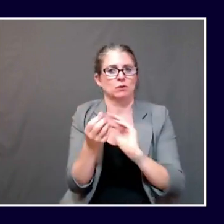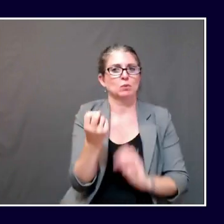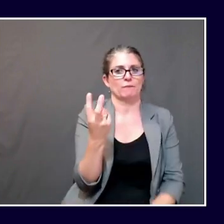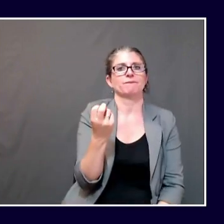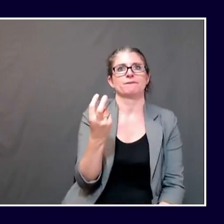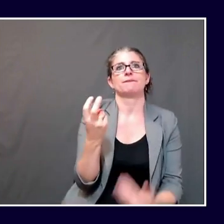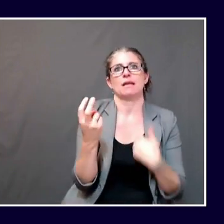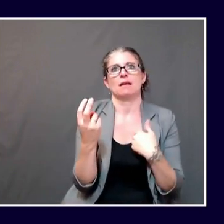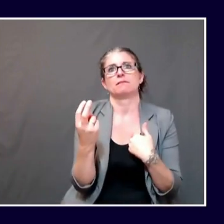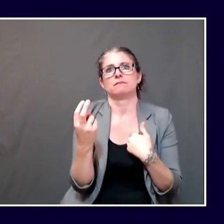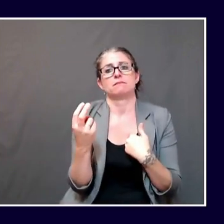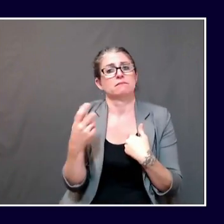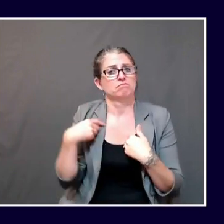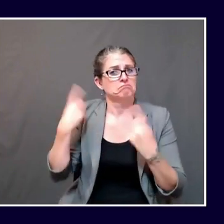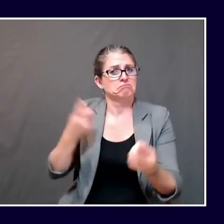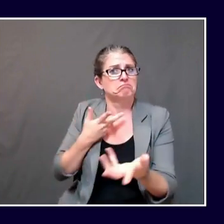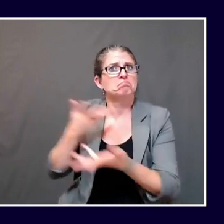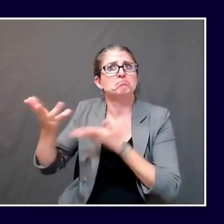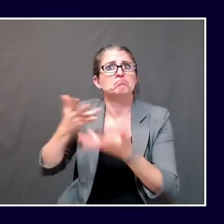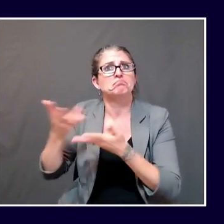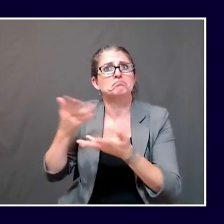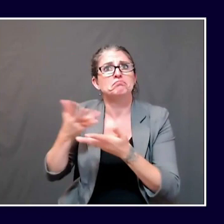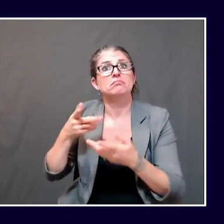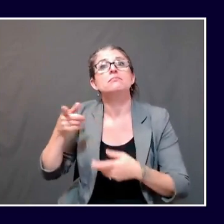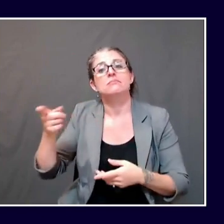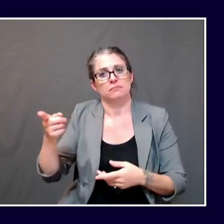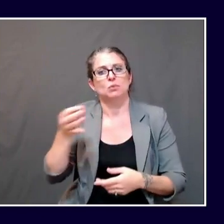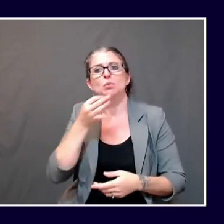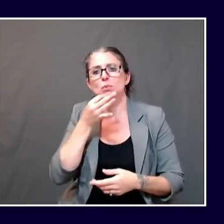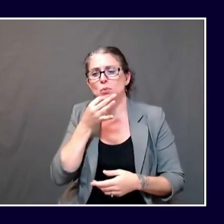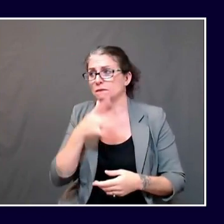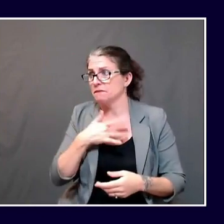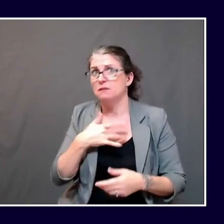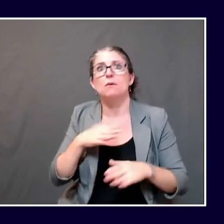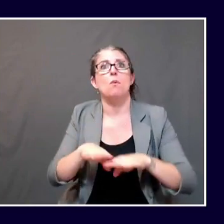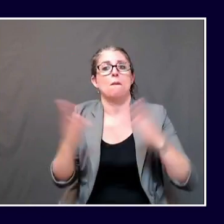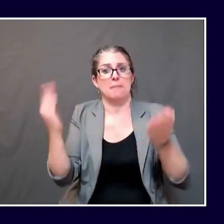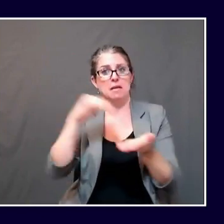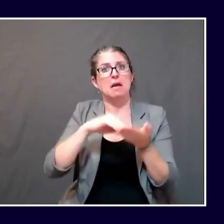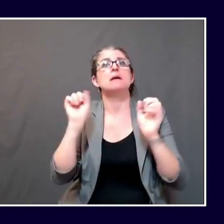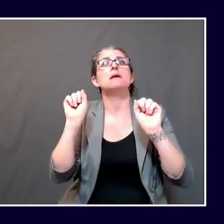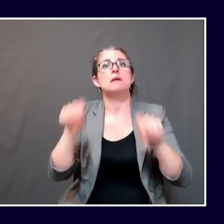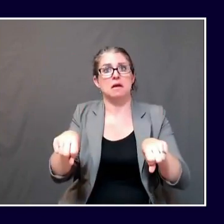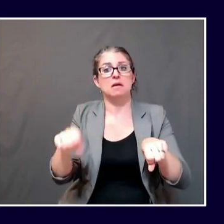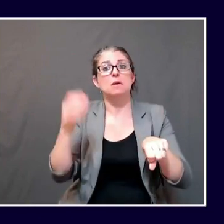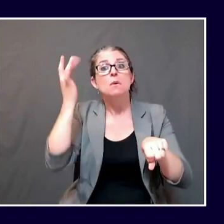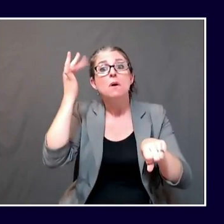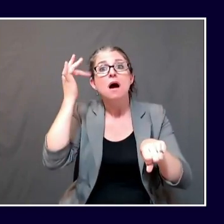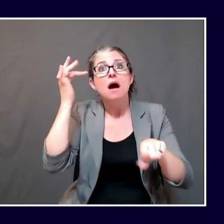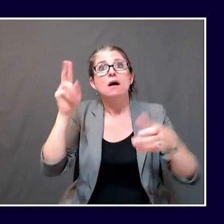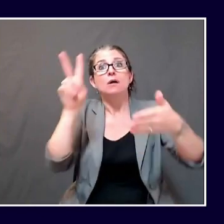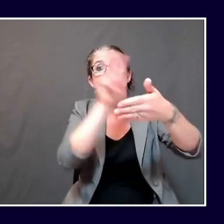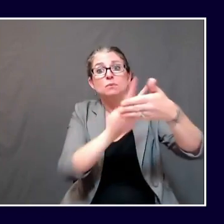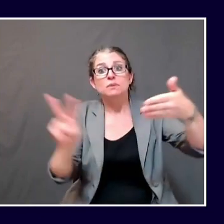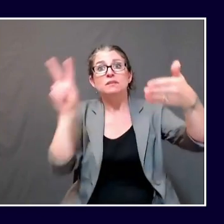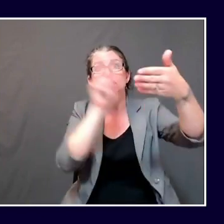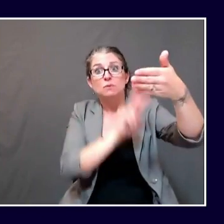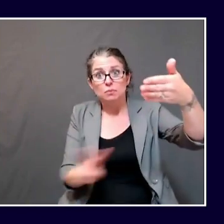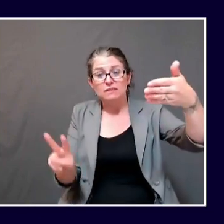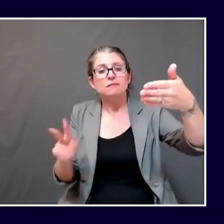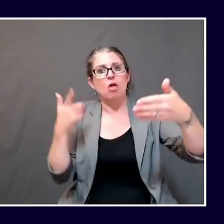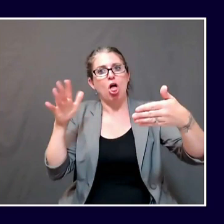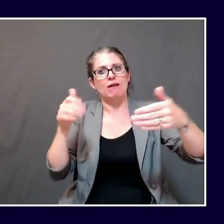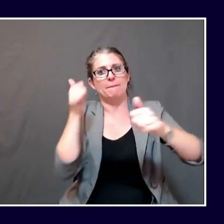they talk about their plans for reopening, having gone through at least one full incubation period. So we can get you the additional data on the